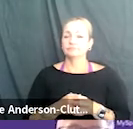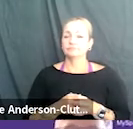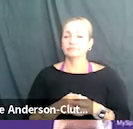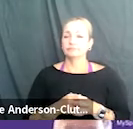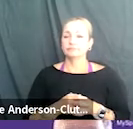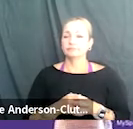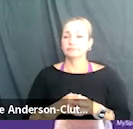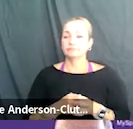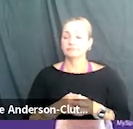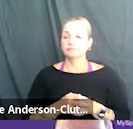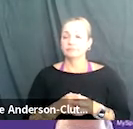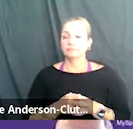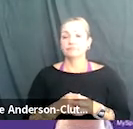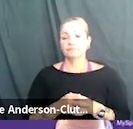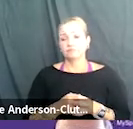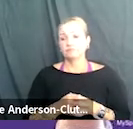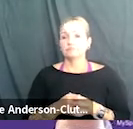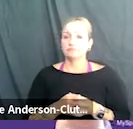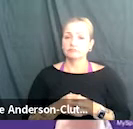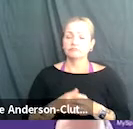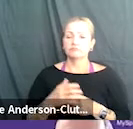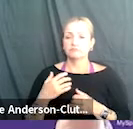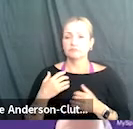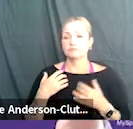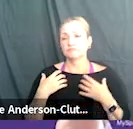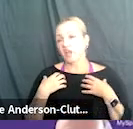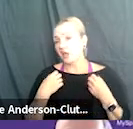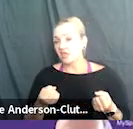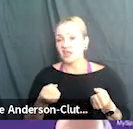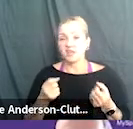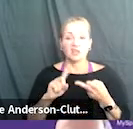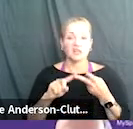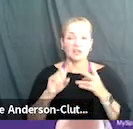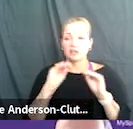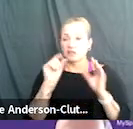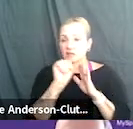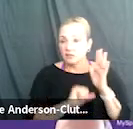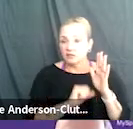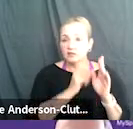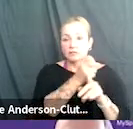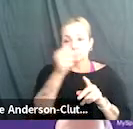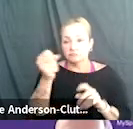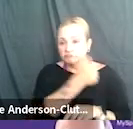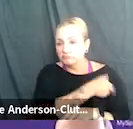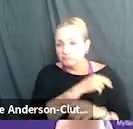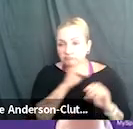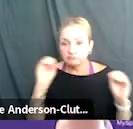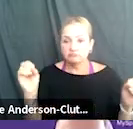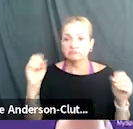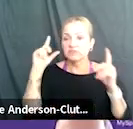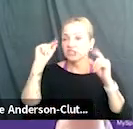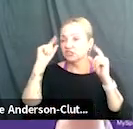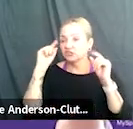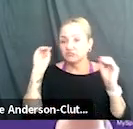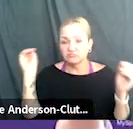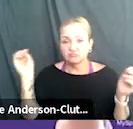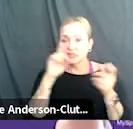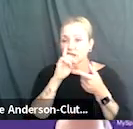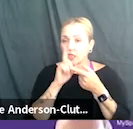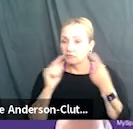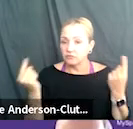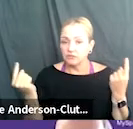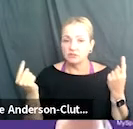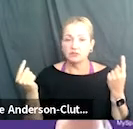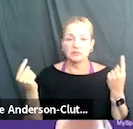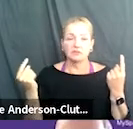And so in terms of his history, he's healthy. He's never had any operations or hospitalizations. There's no seizures. He has no allergies. A microarray